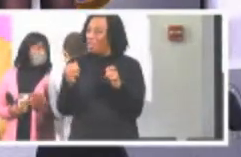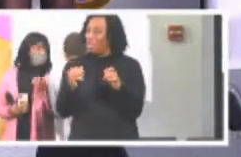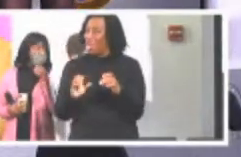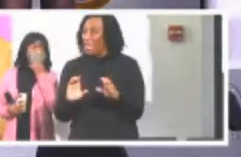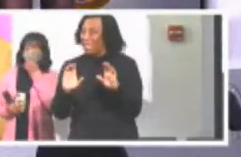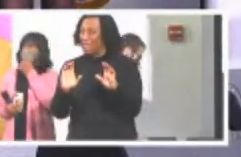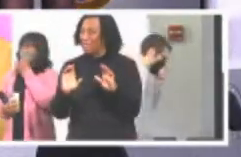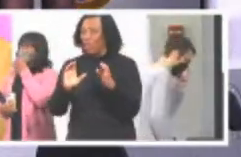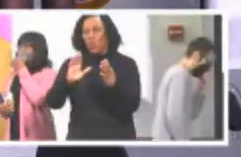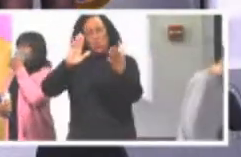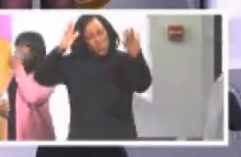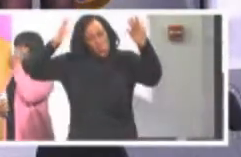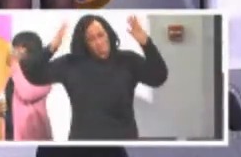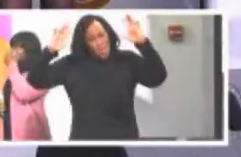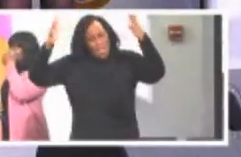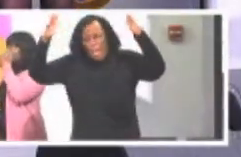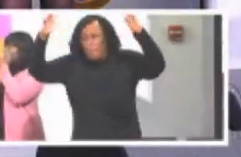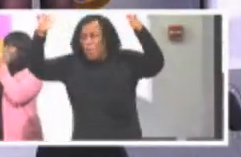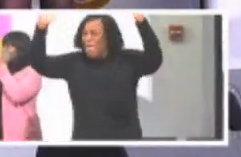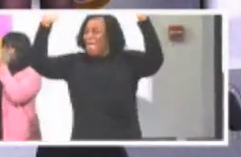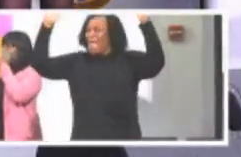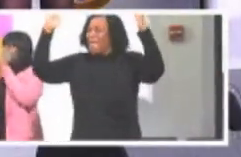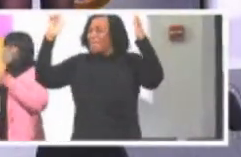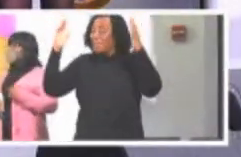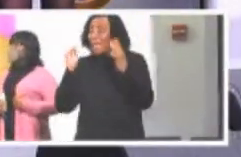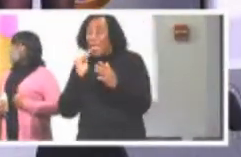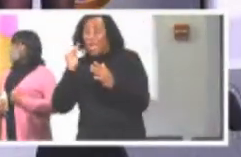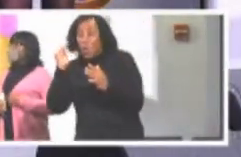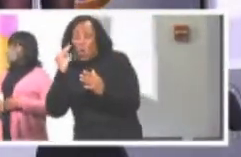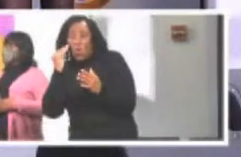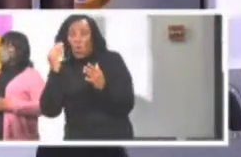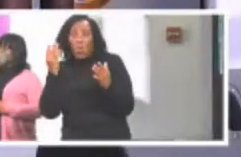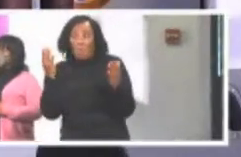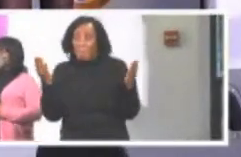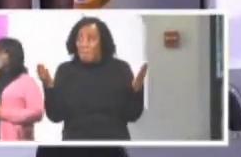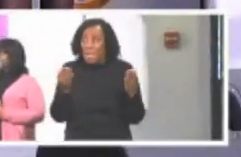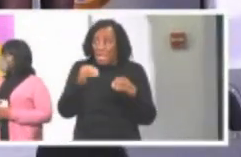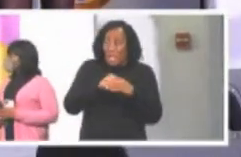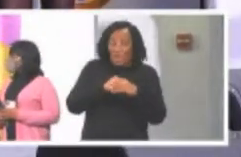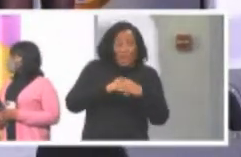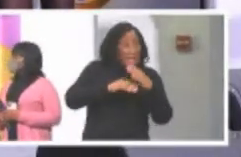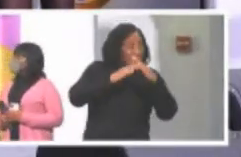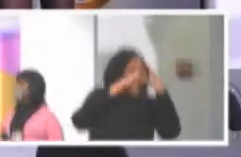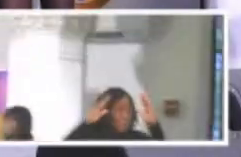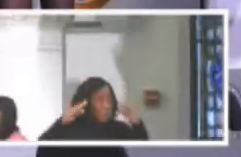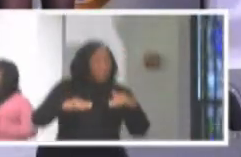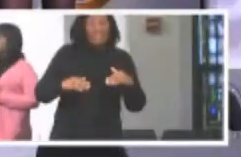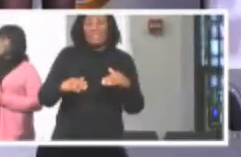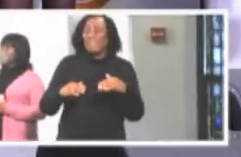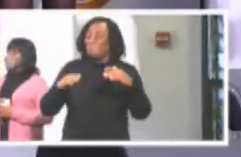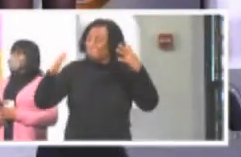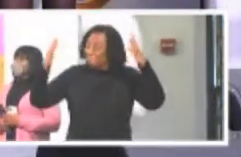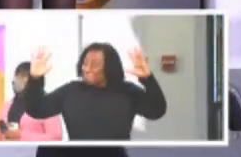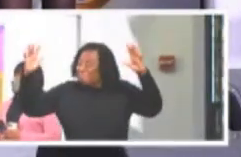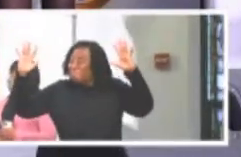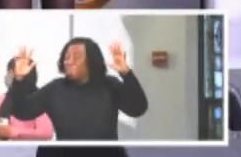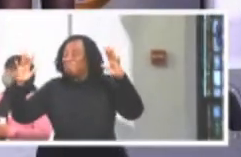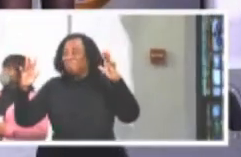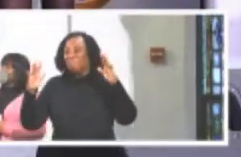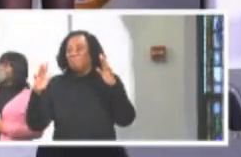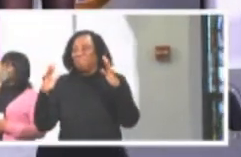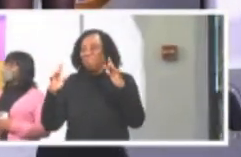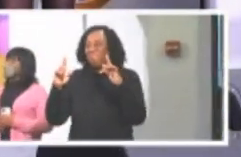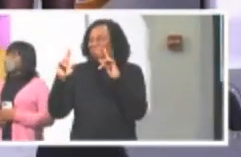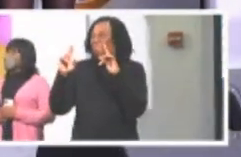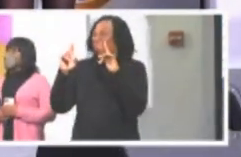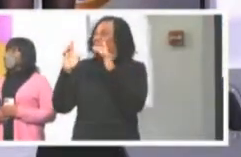home, in your bed, wherever you might be, come on and bless the Lord. As we go to God in prayer